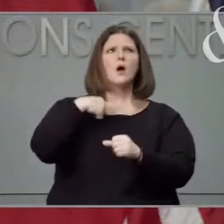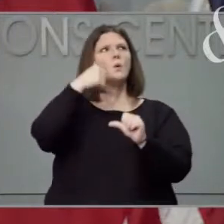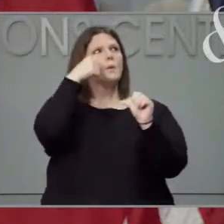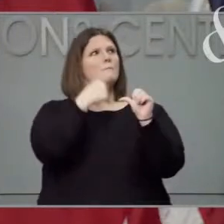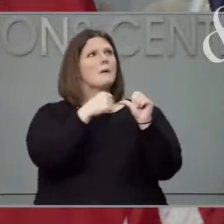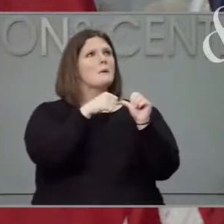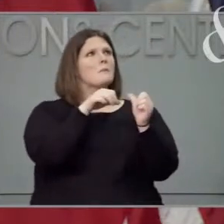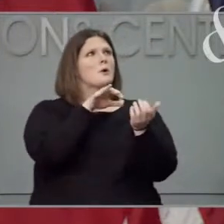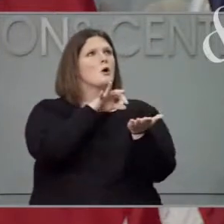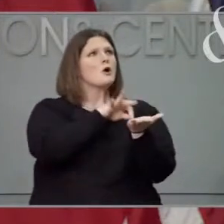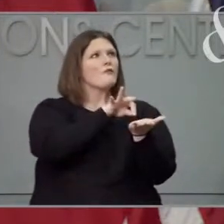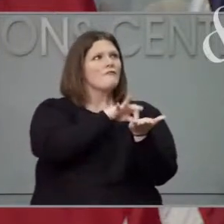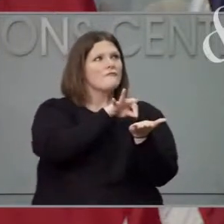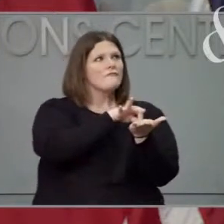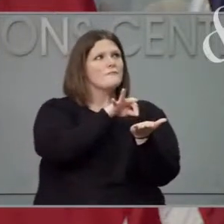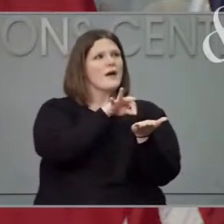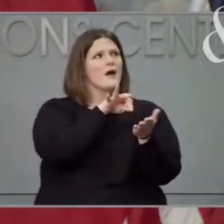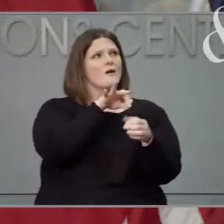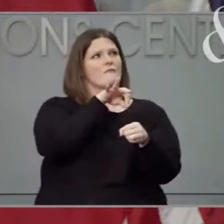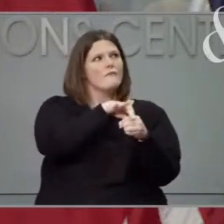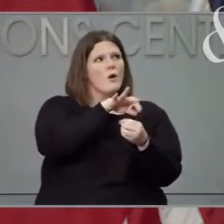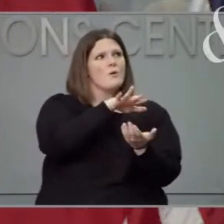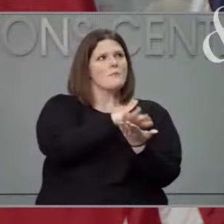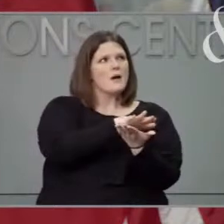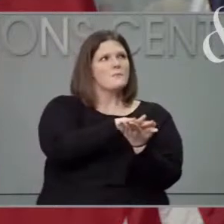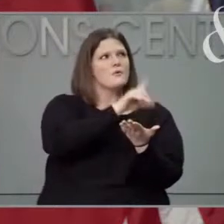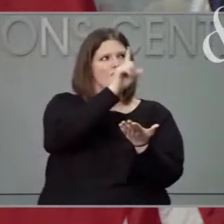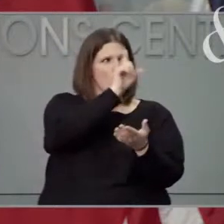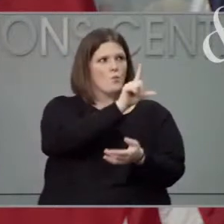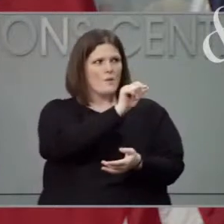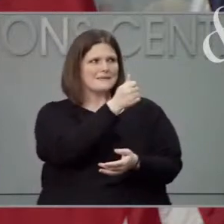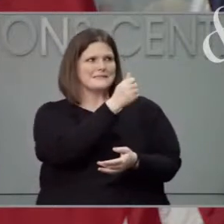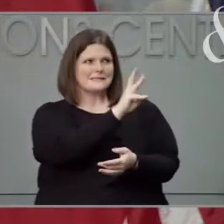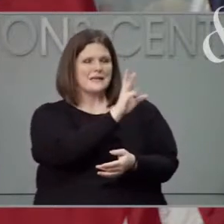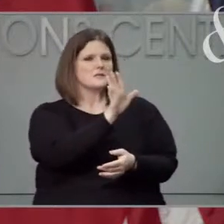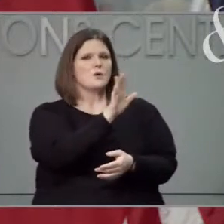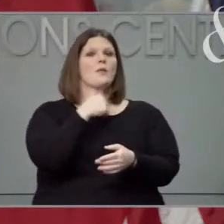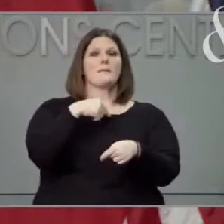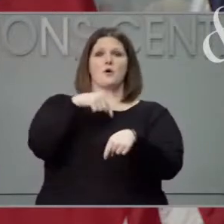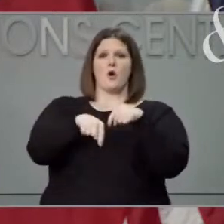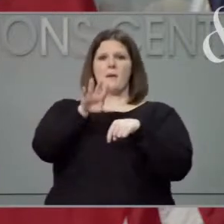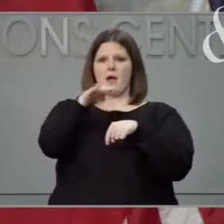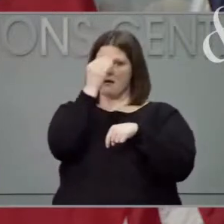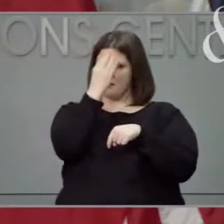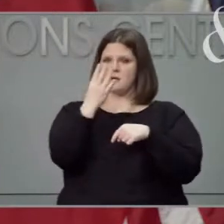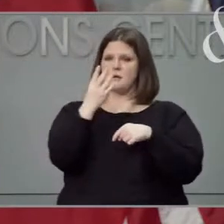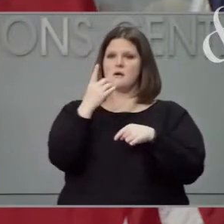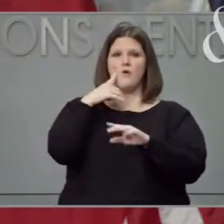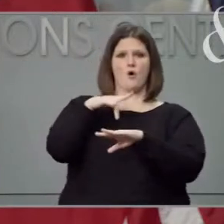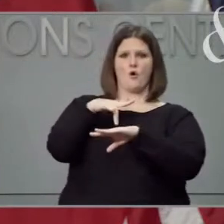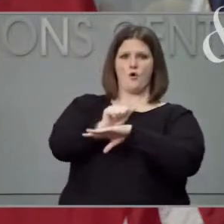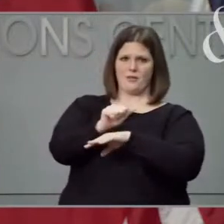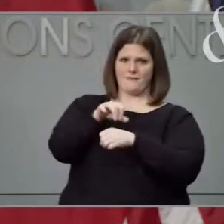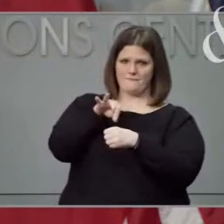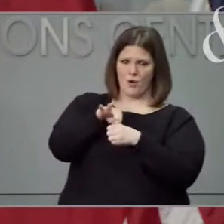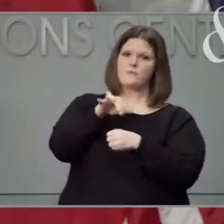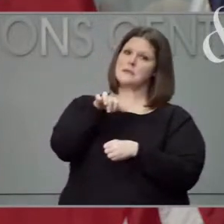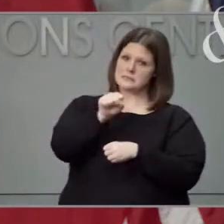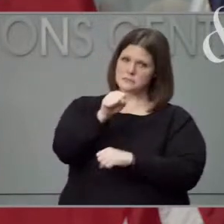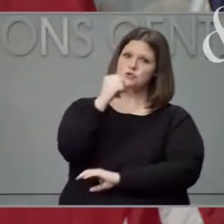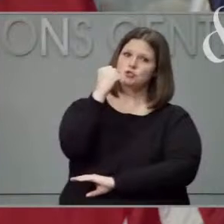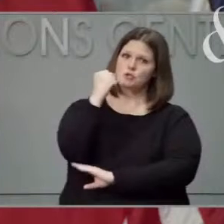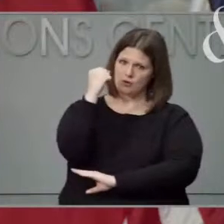cast almost broke the whole entire 2016 election. So let me go back to just the one-stop part. We did break a